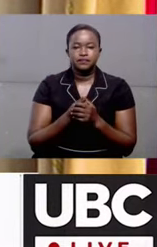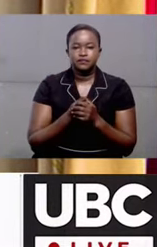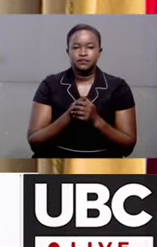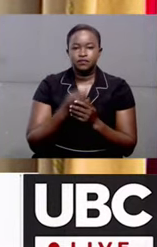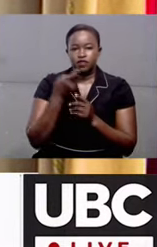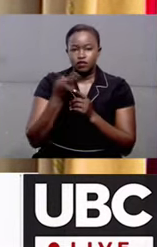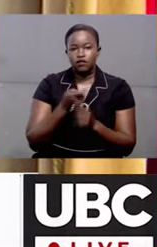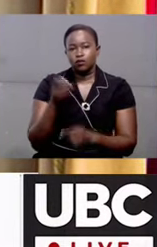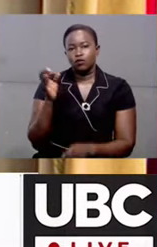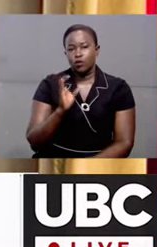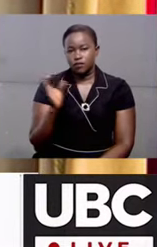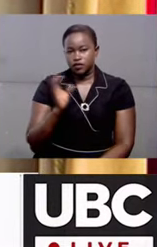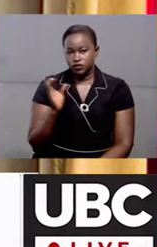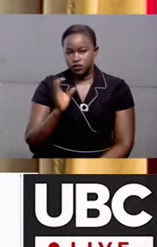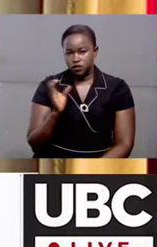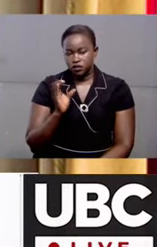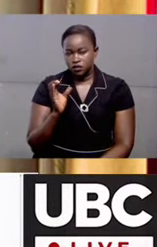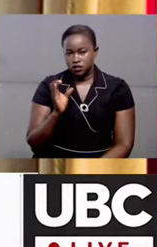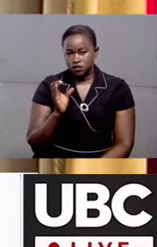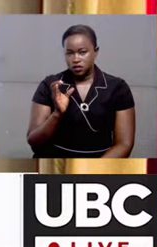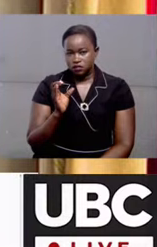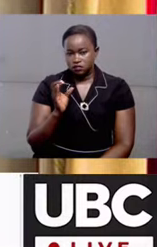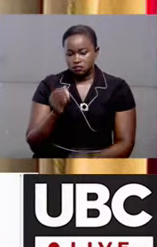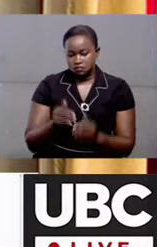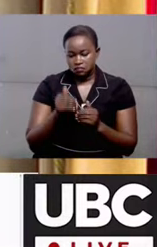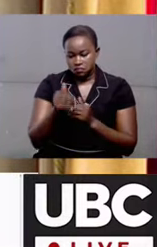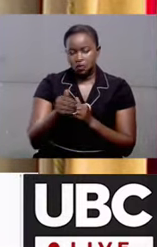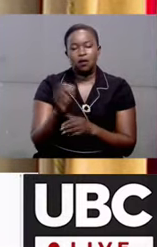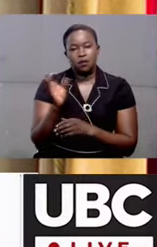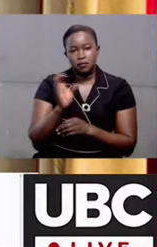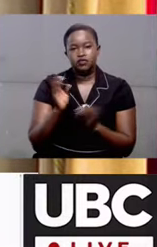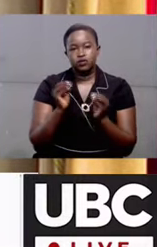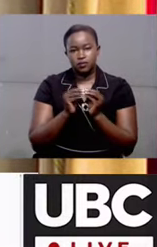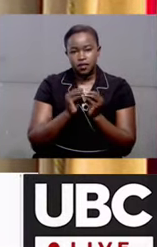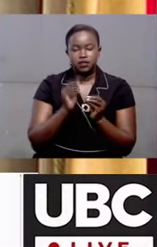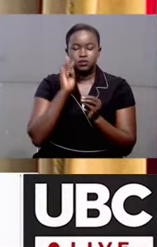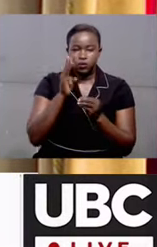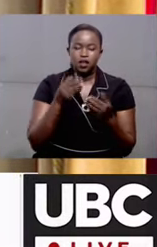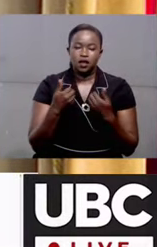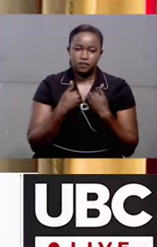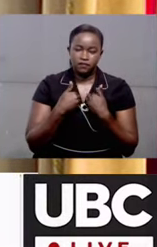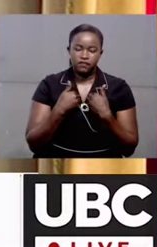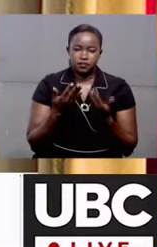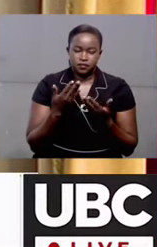from the commission. We are going to have a commission meeting.